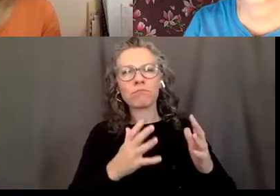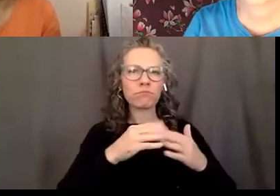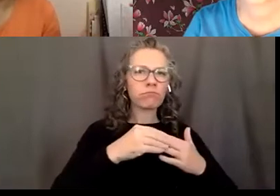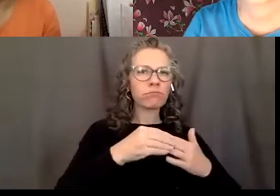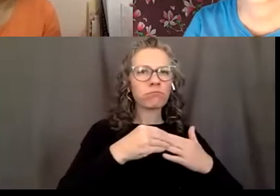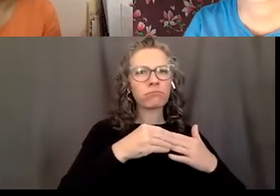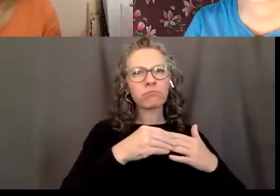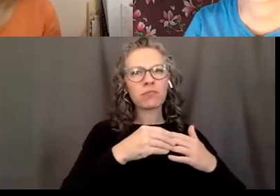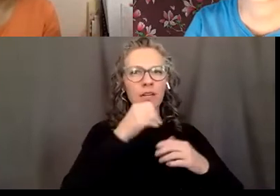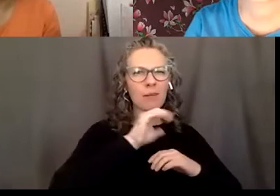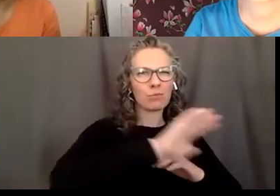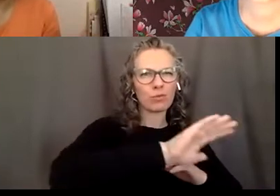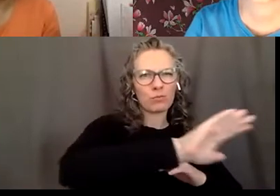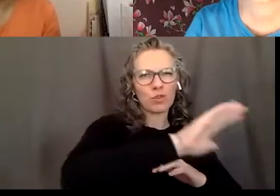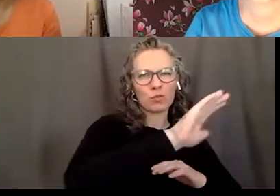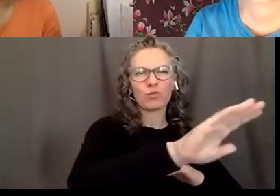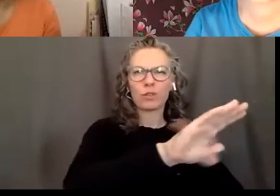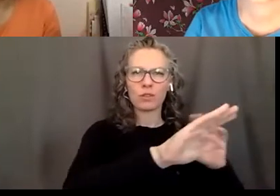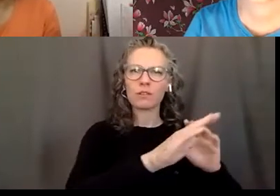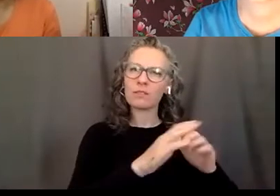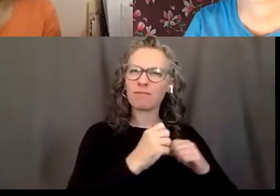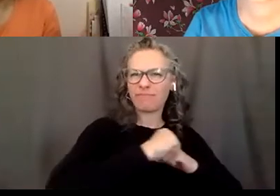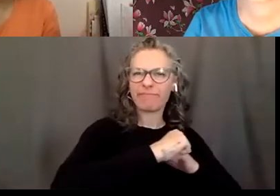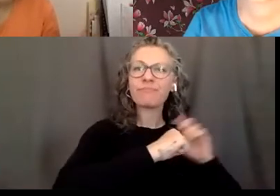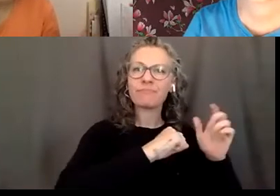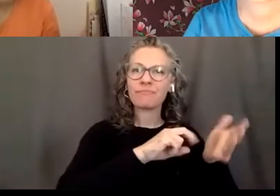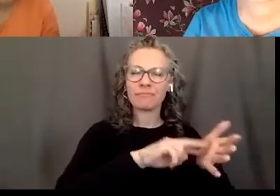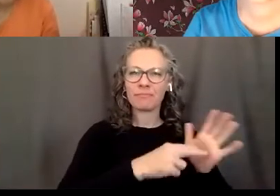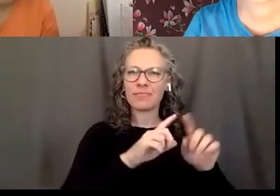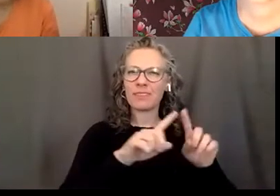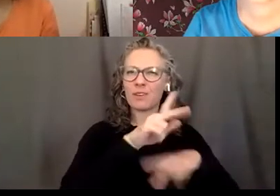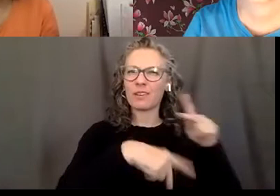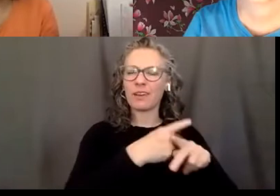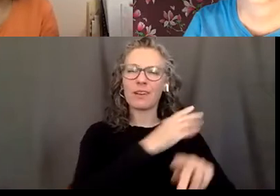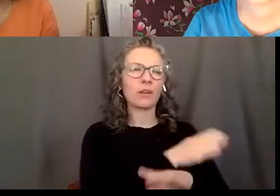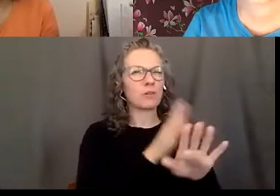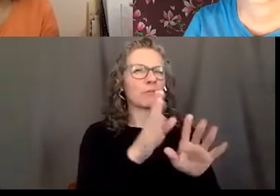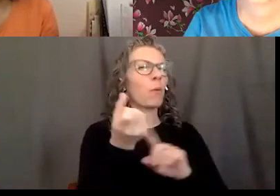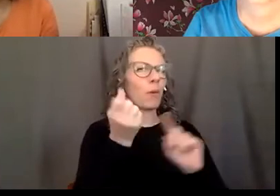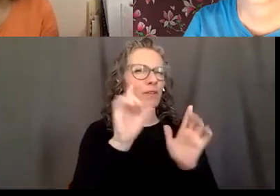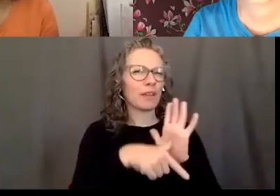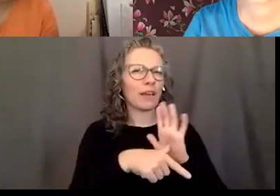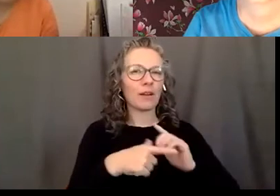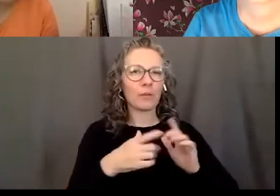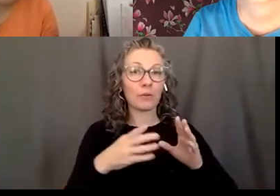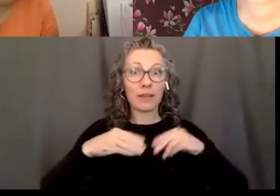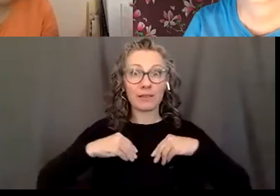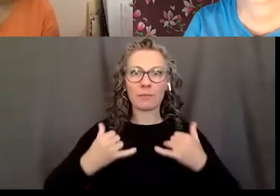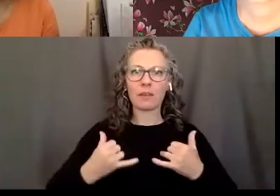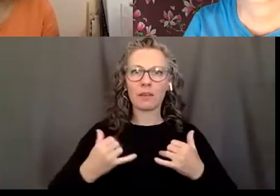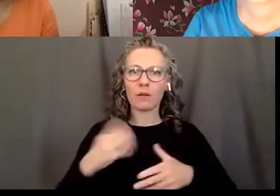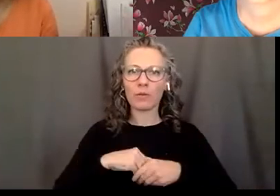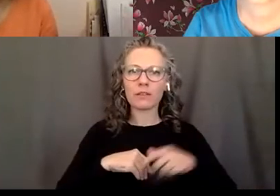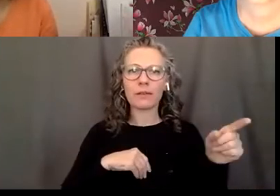away. Pushing it away has it only cling. More to say about that. And also when